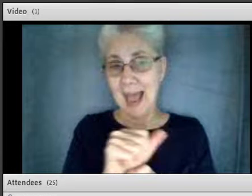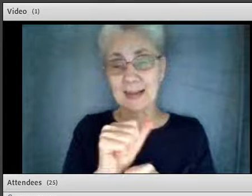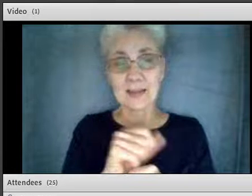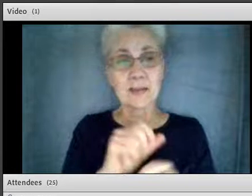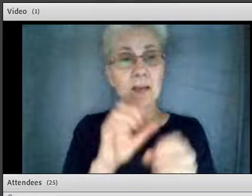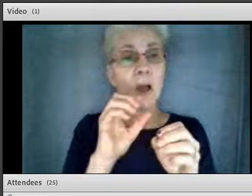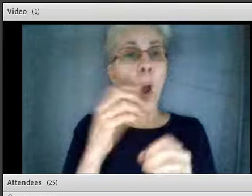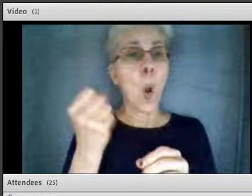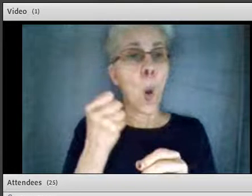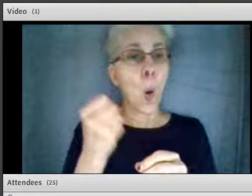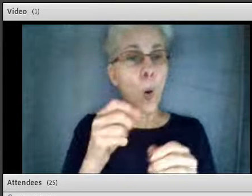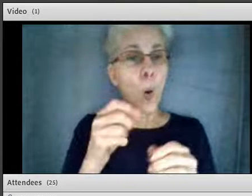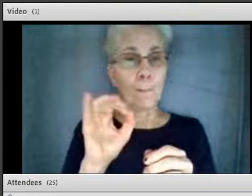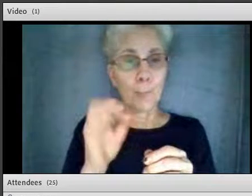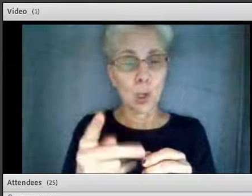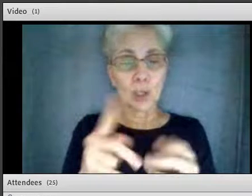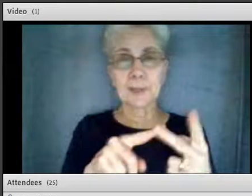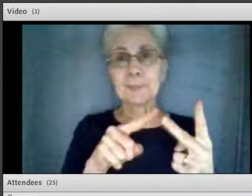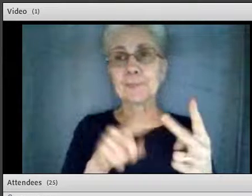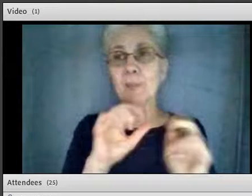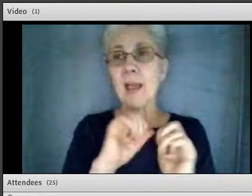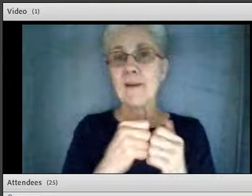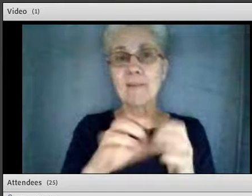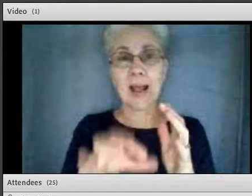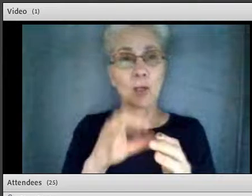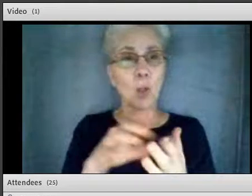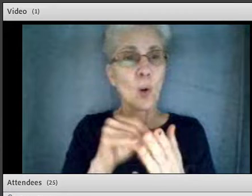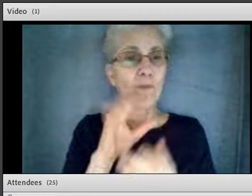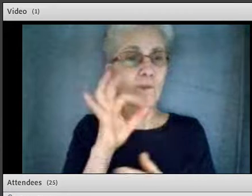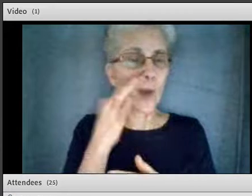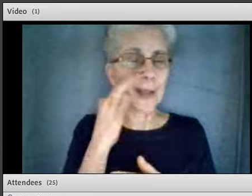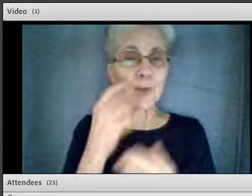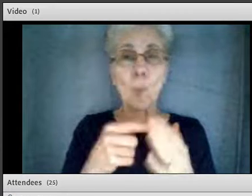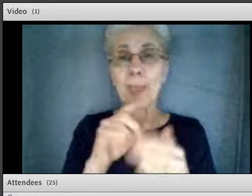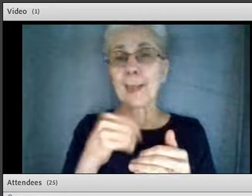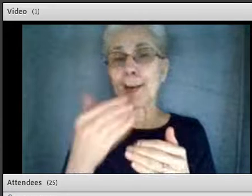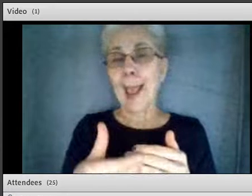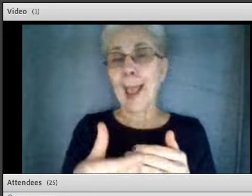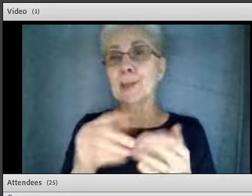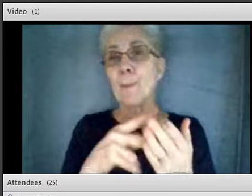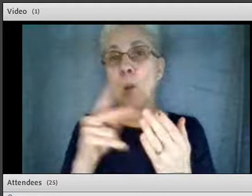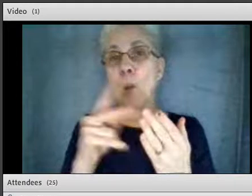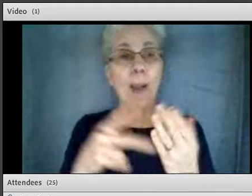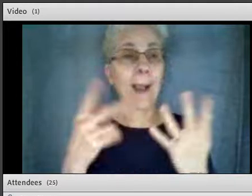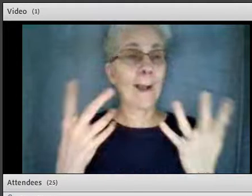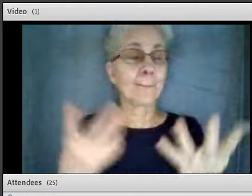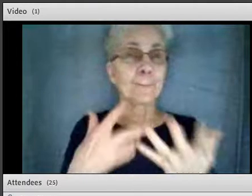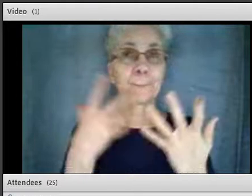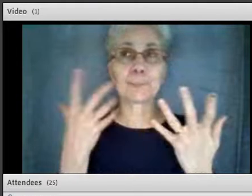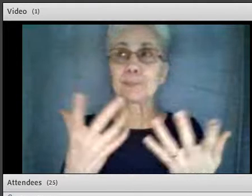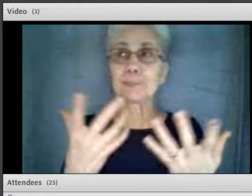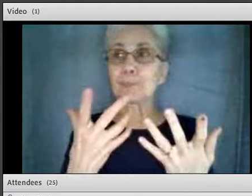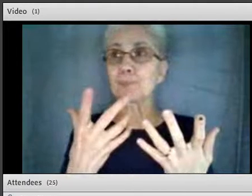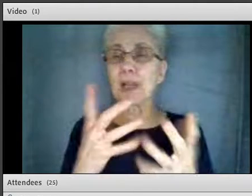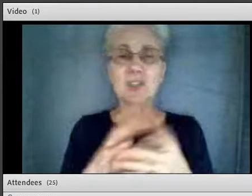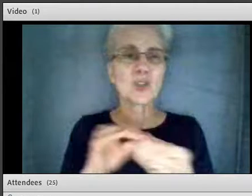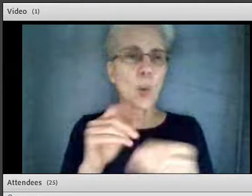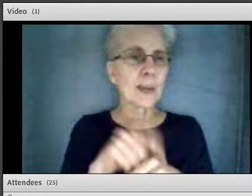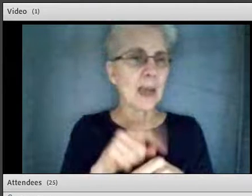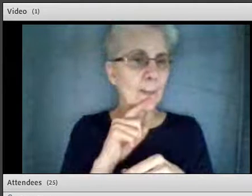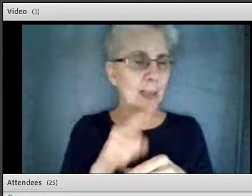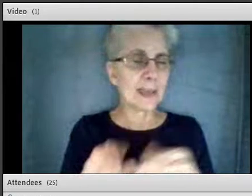out how to learn French, find out when the next program story time is, have them find